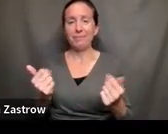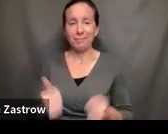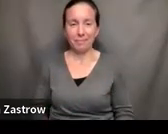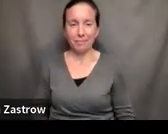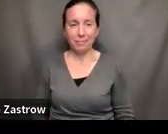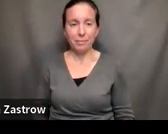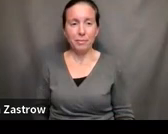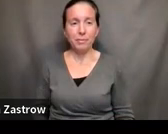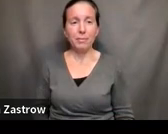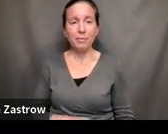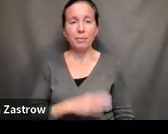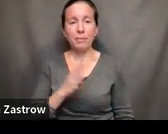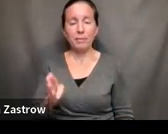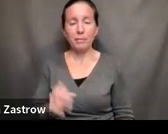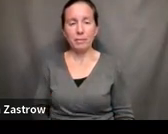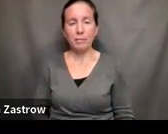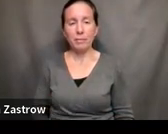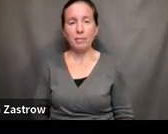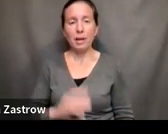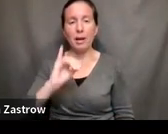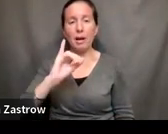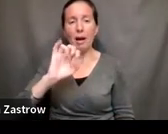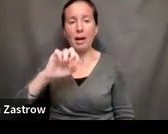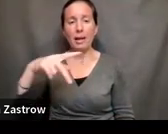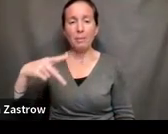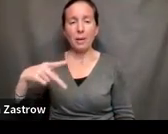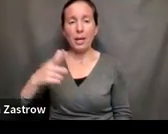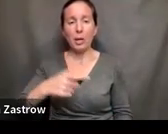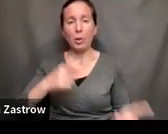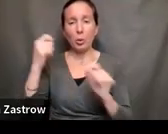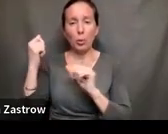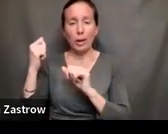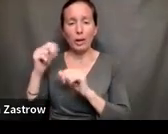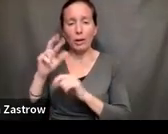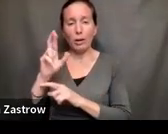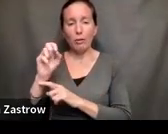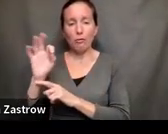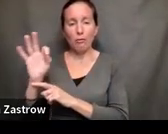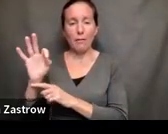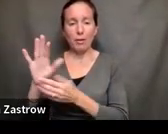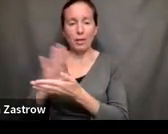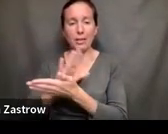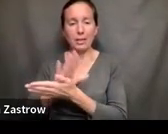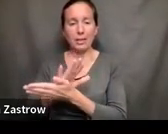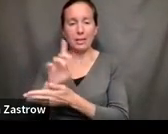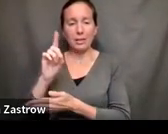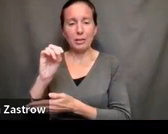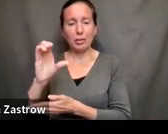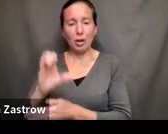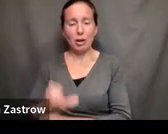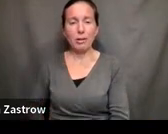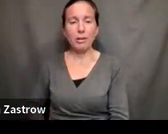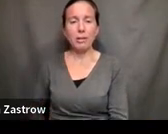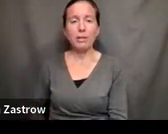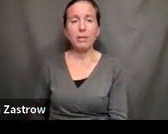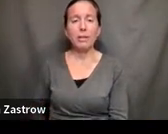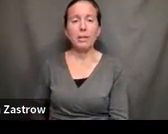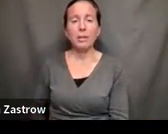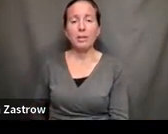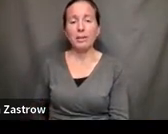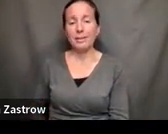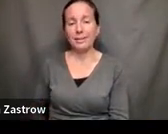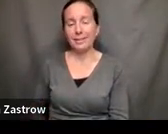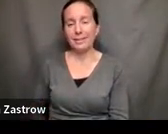This is a link to our IEP quick reference document. It's not that quick. It is